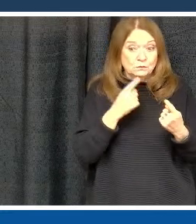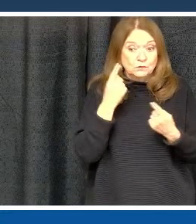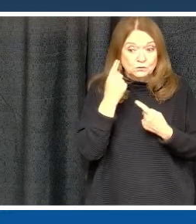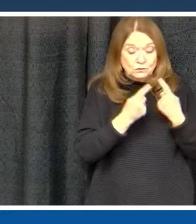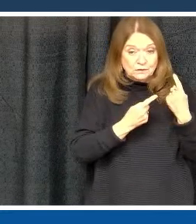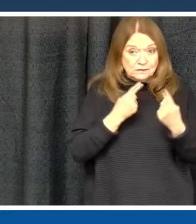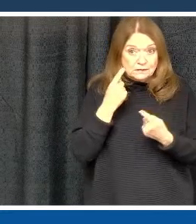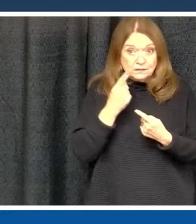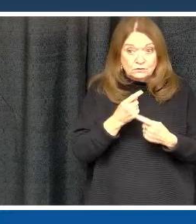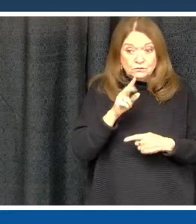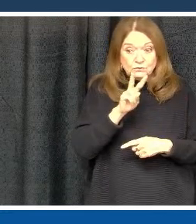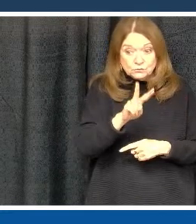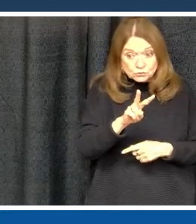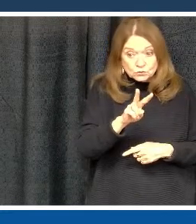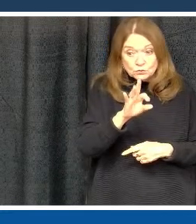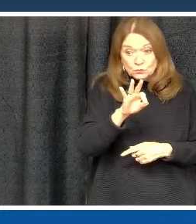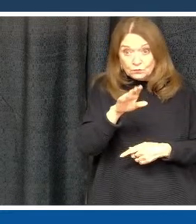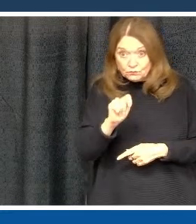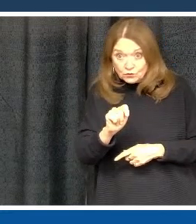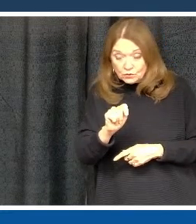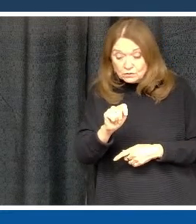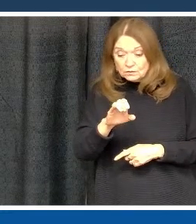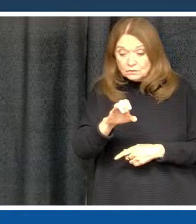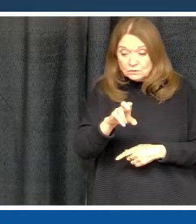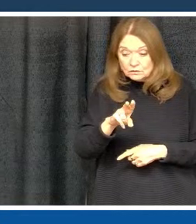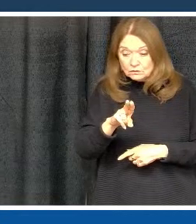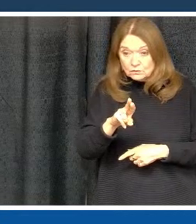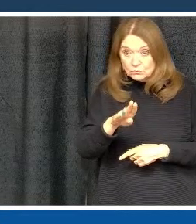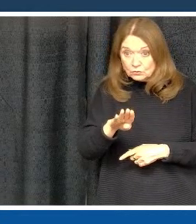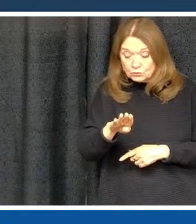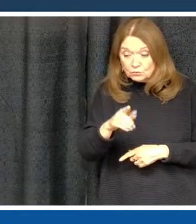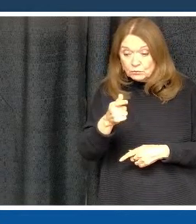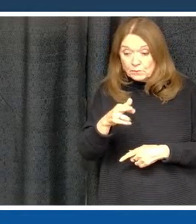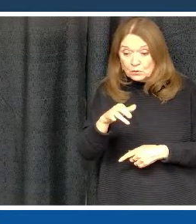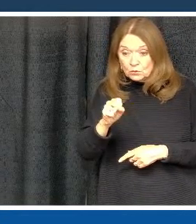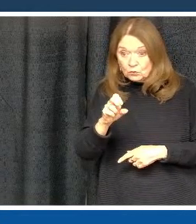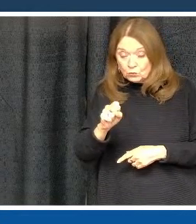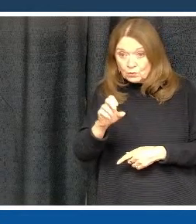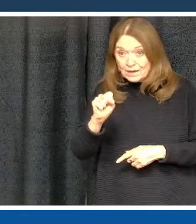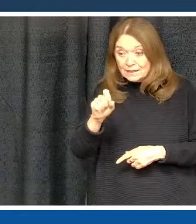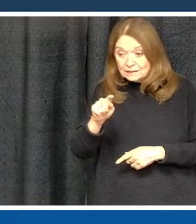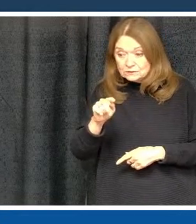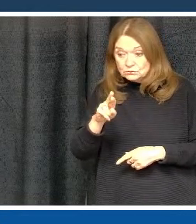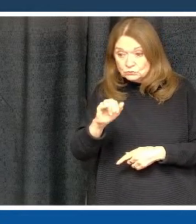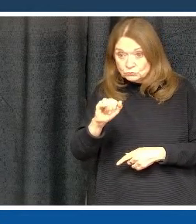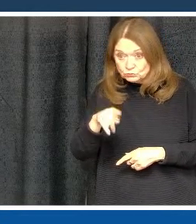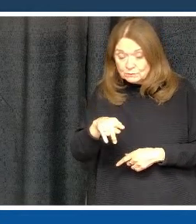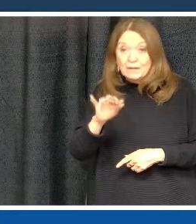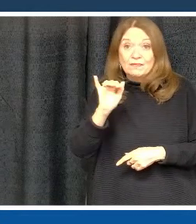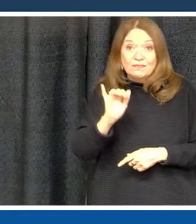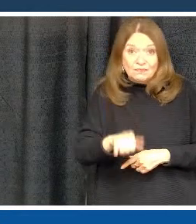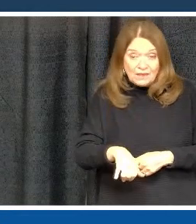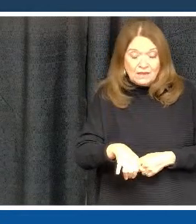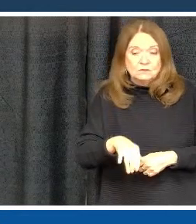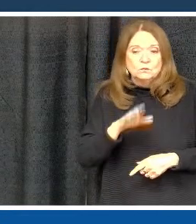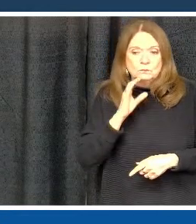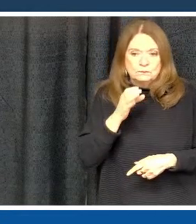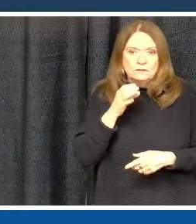consideration 2-foot curb, grass strip that has to go along there, and that's gonna be something that we're gonna be forced to